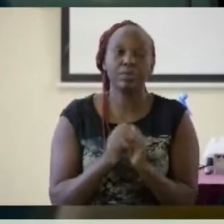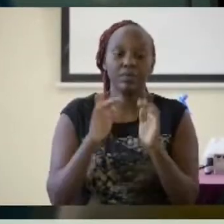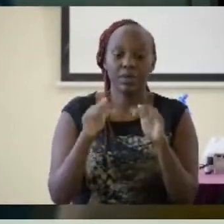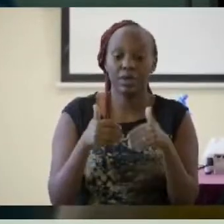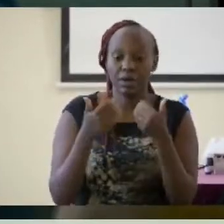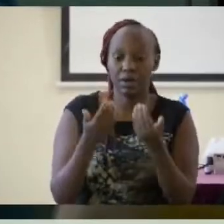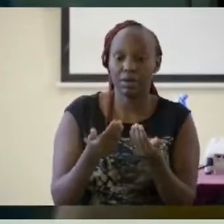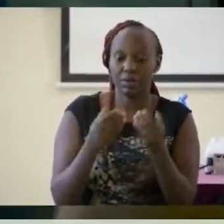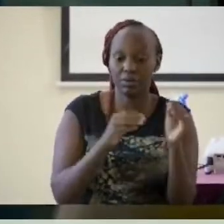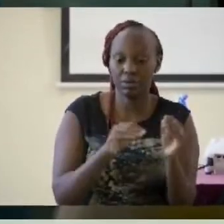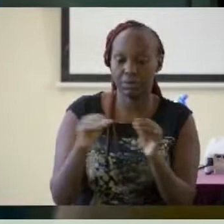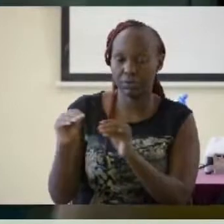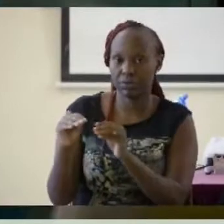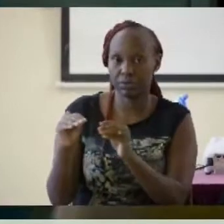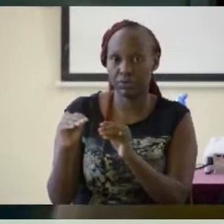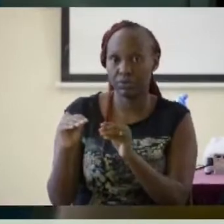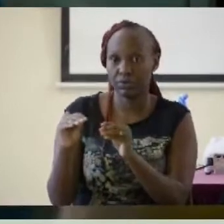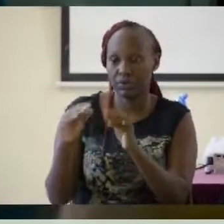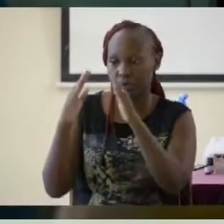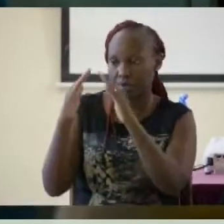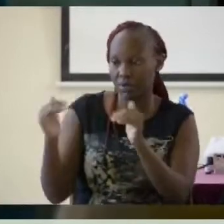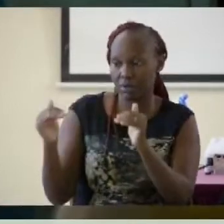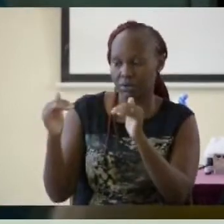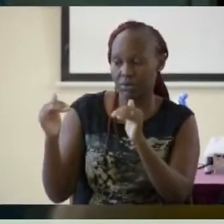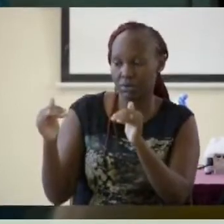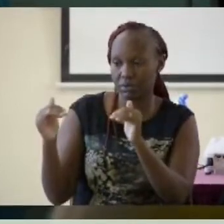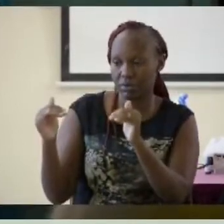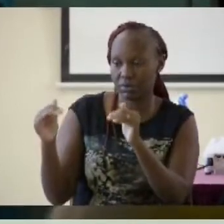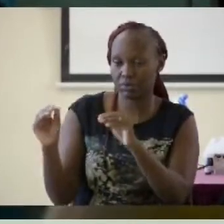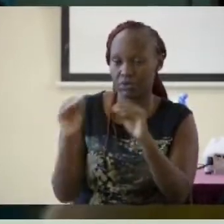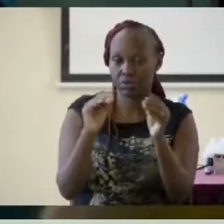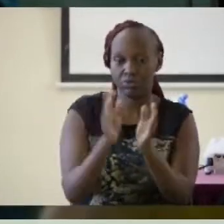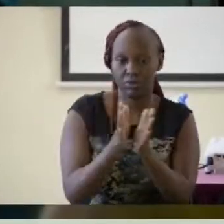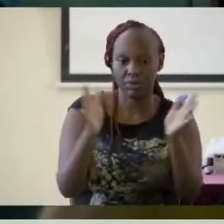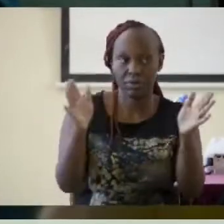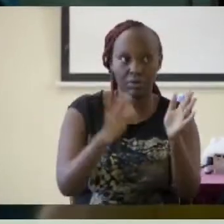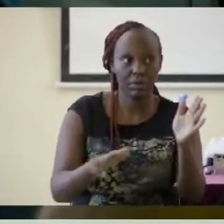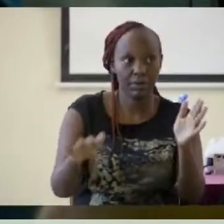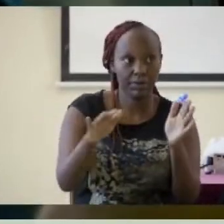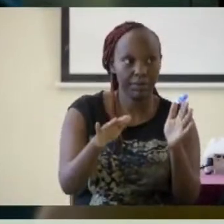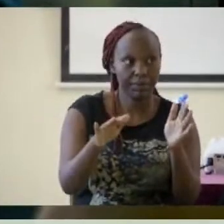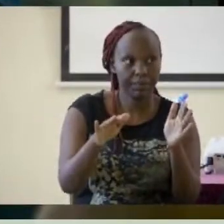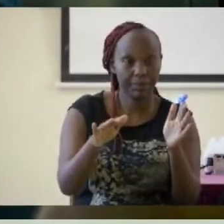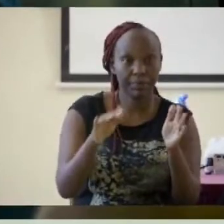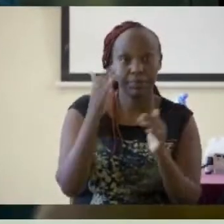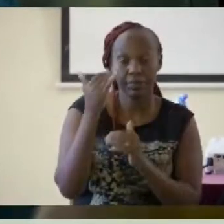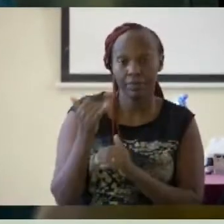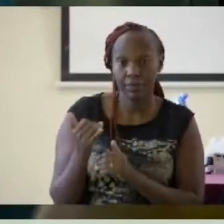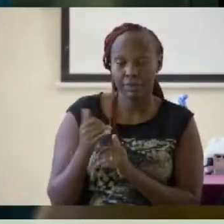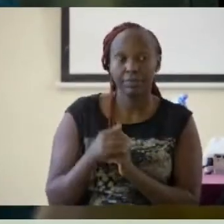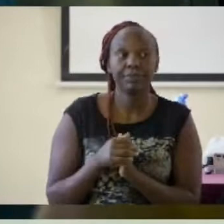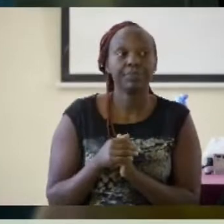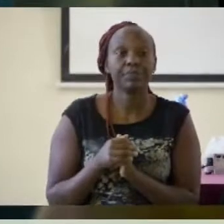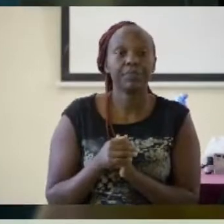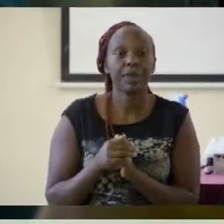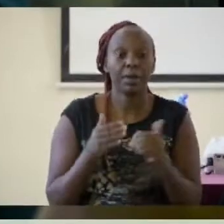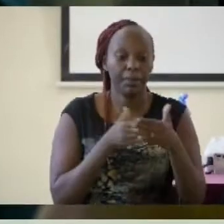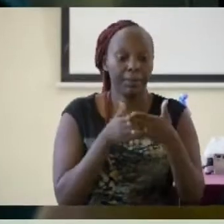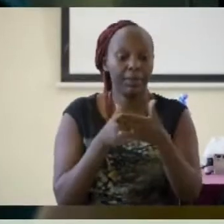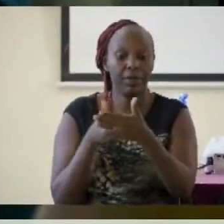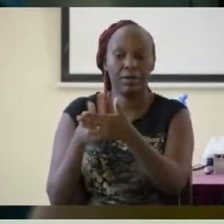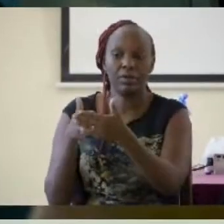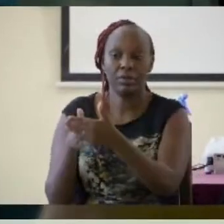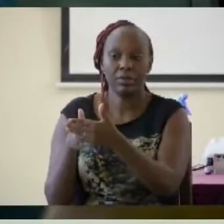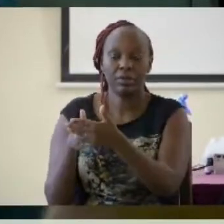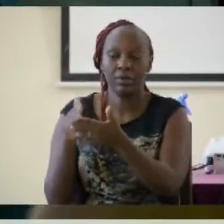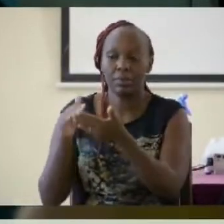do you move them from the household to the public realm? Because you see, the barriers may